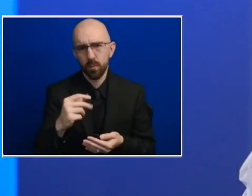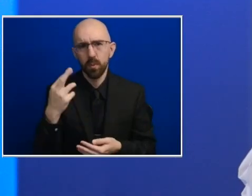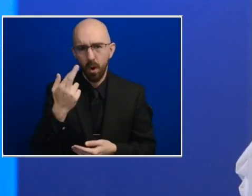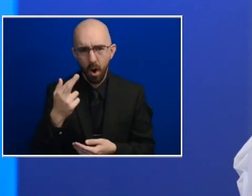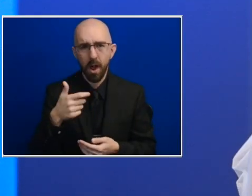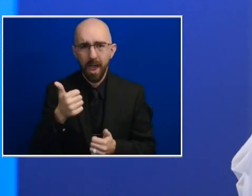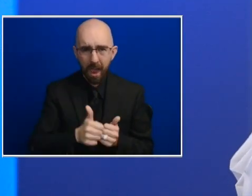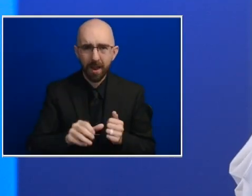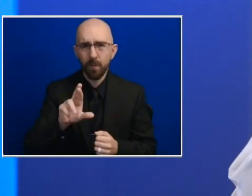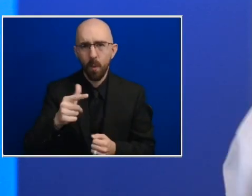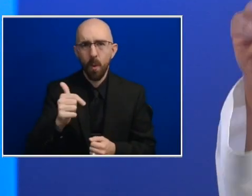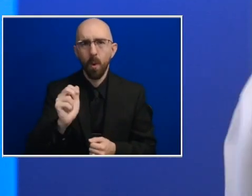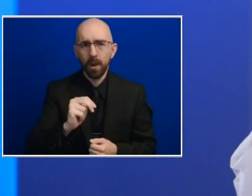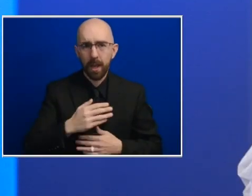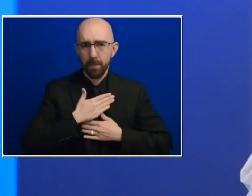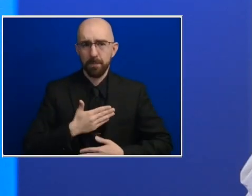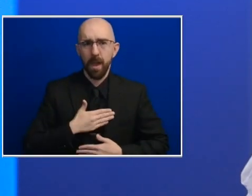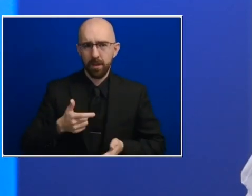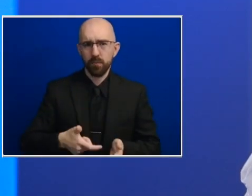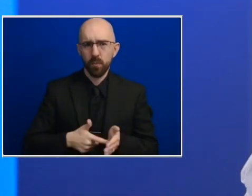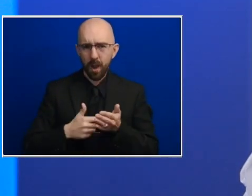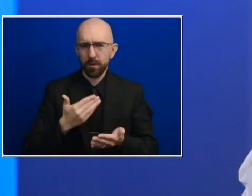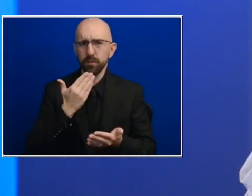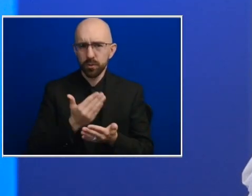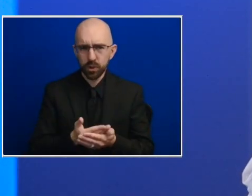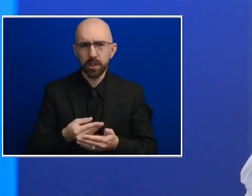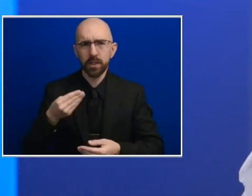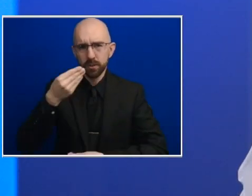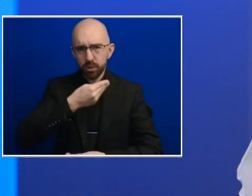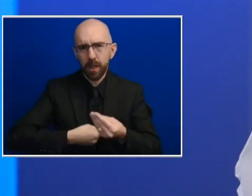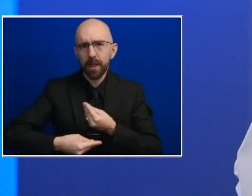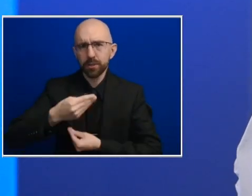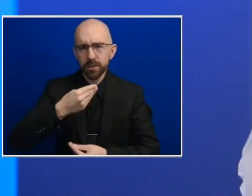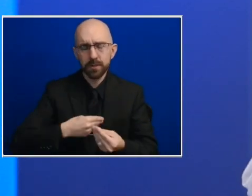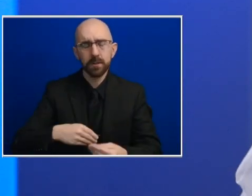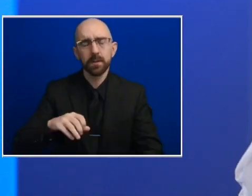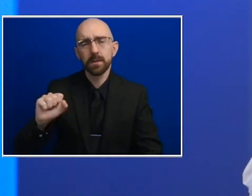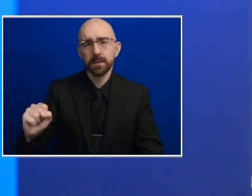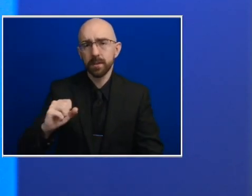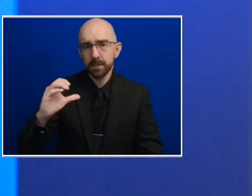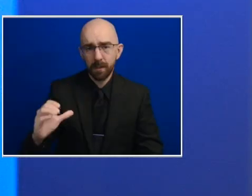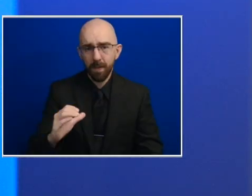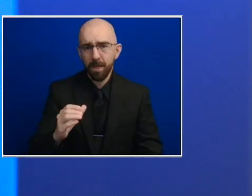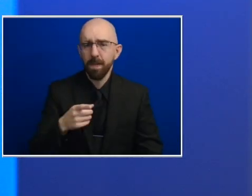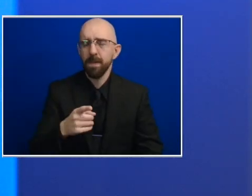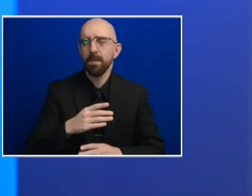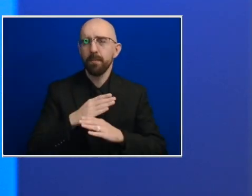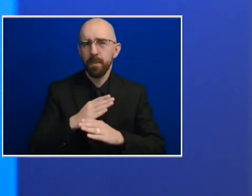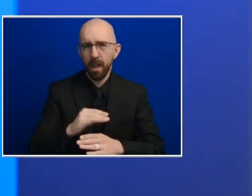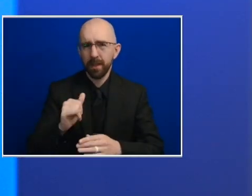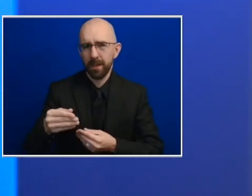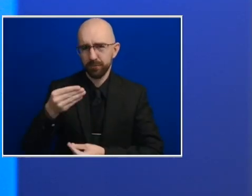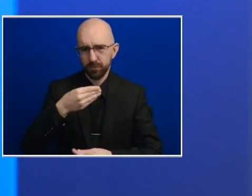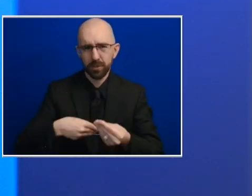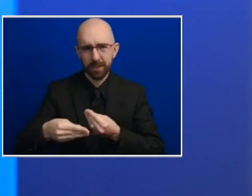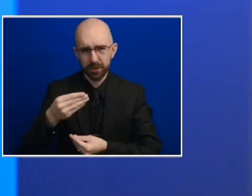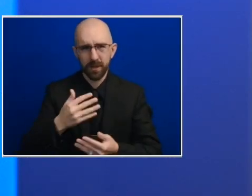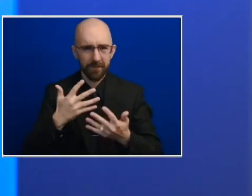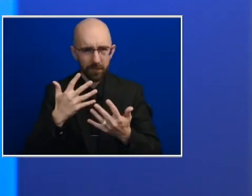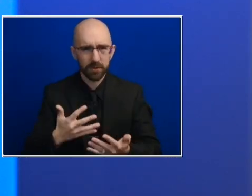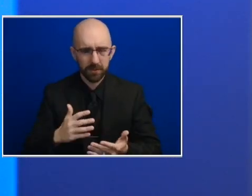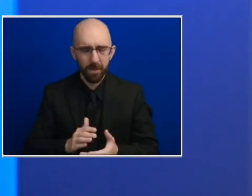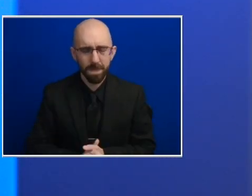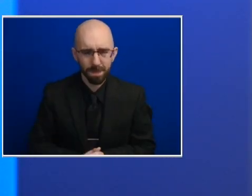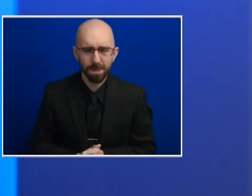requires a very good circulation, and sickle cell is blocking the circulation, unfortunately.